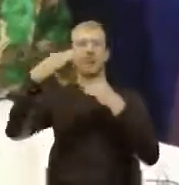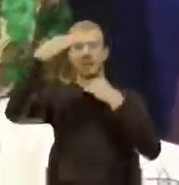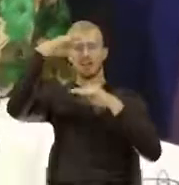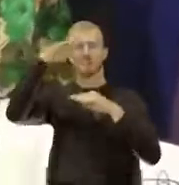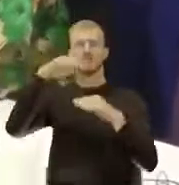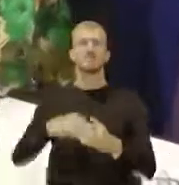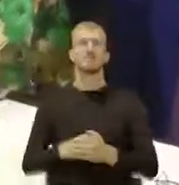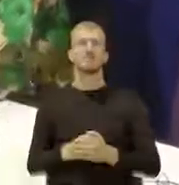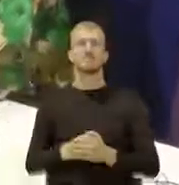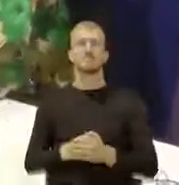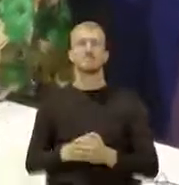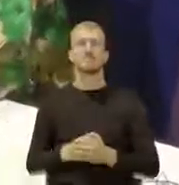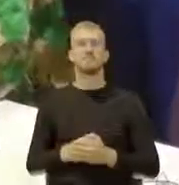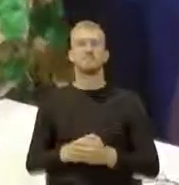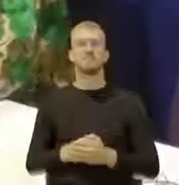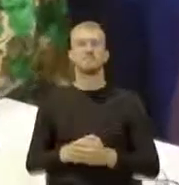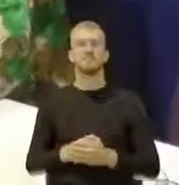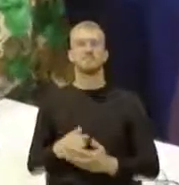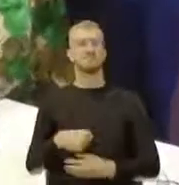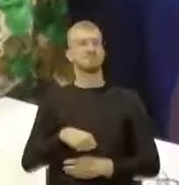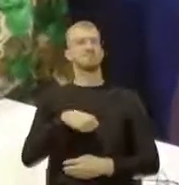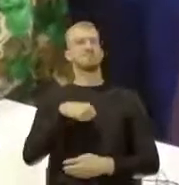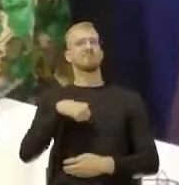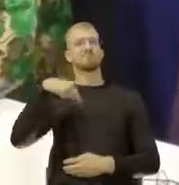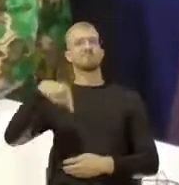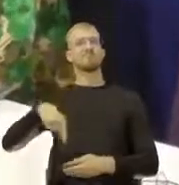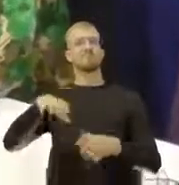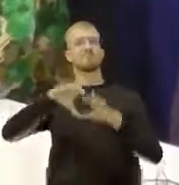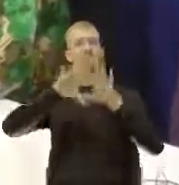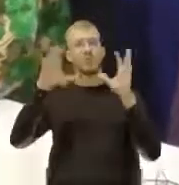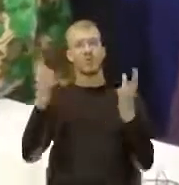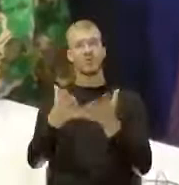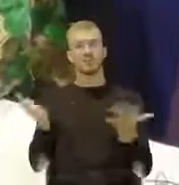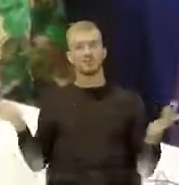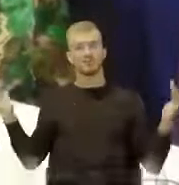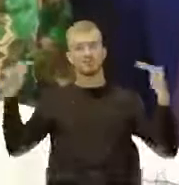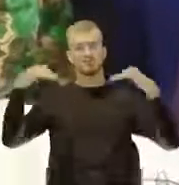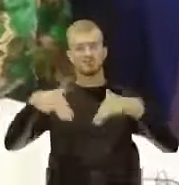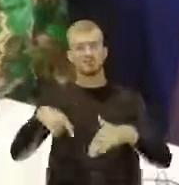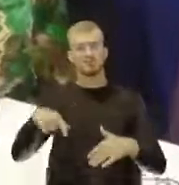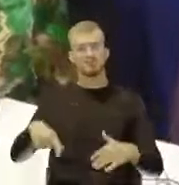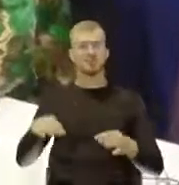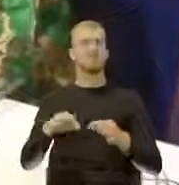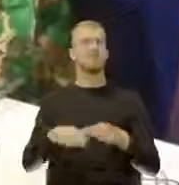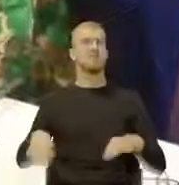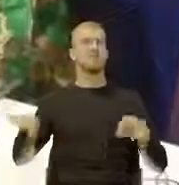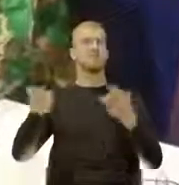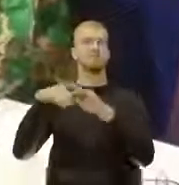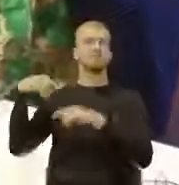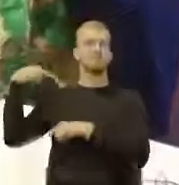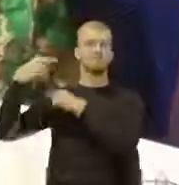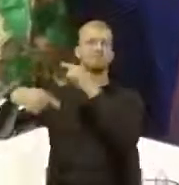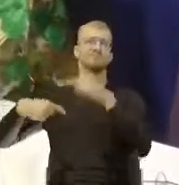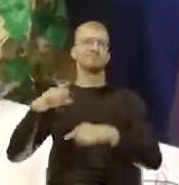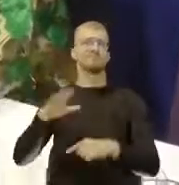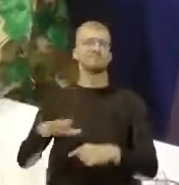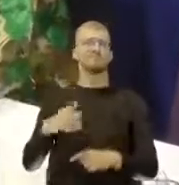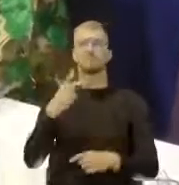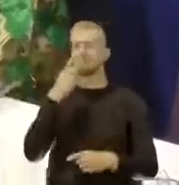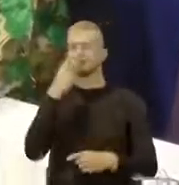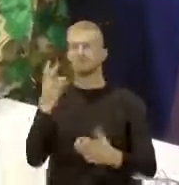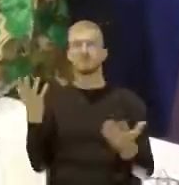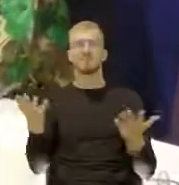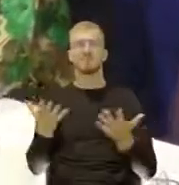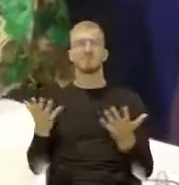become such an important tradition, and we can see why. The openness, the ideas, the creativity, the commitment, but most of all, the